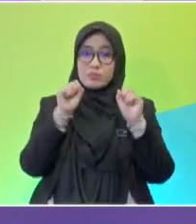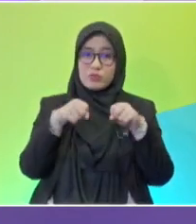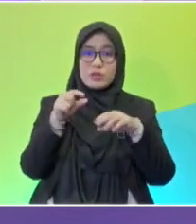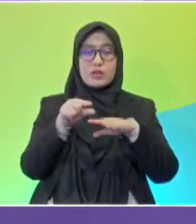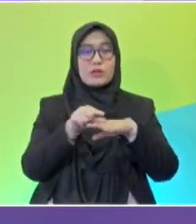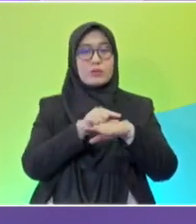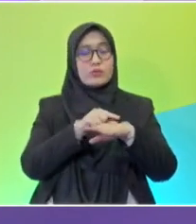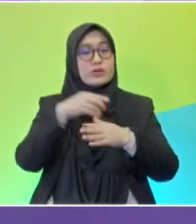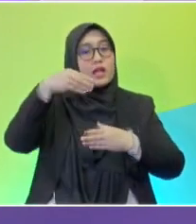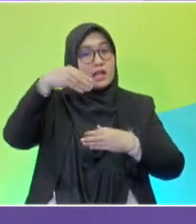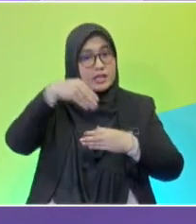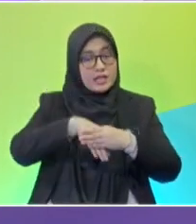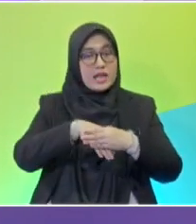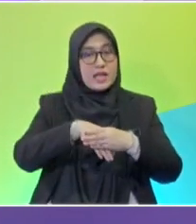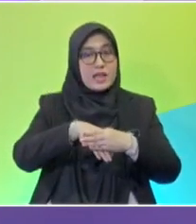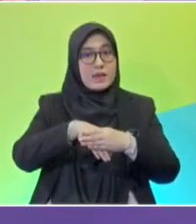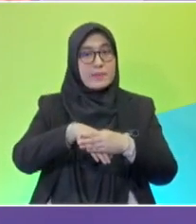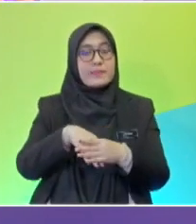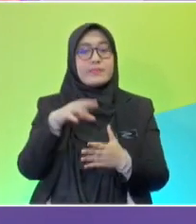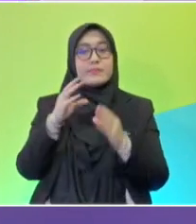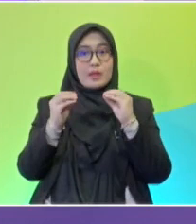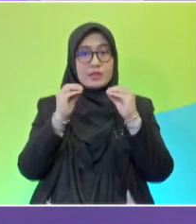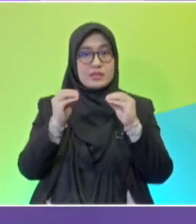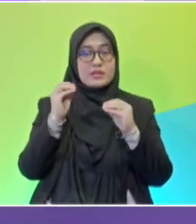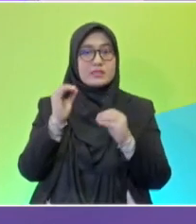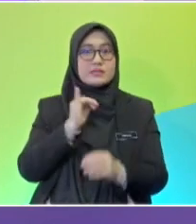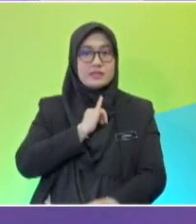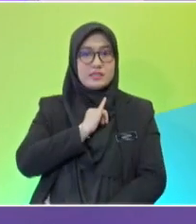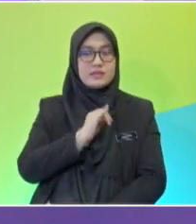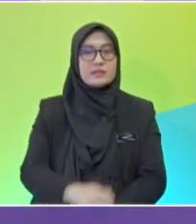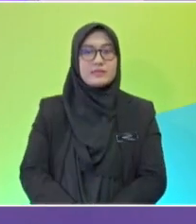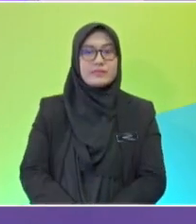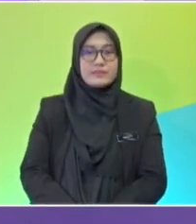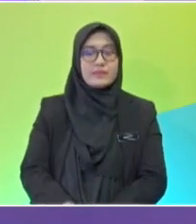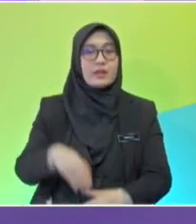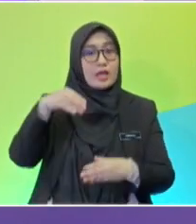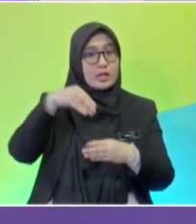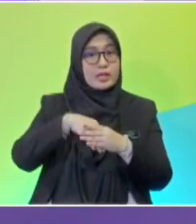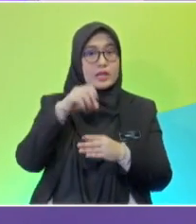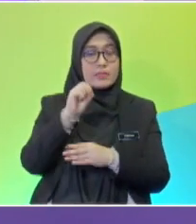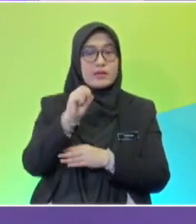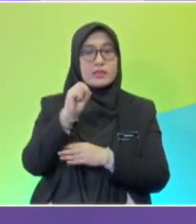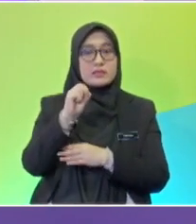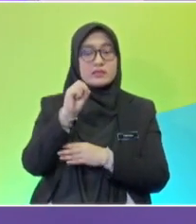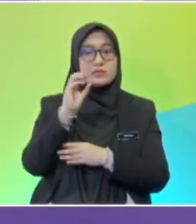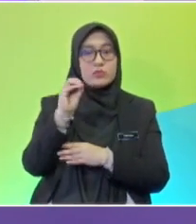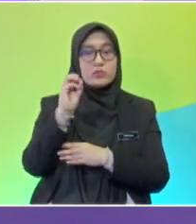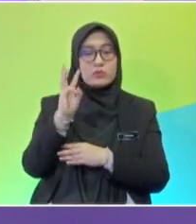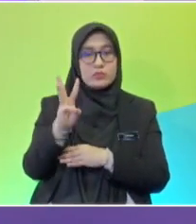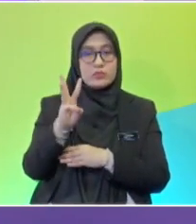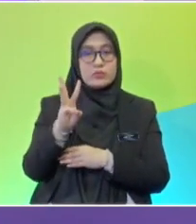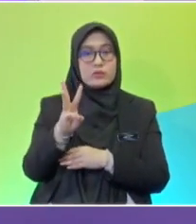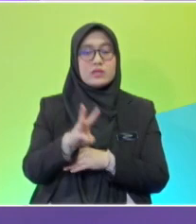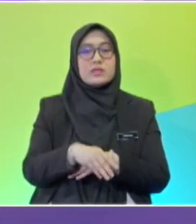my lesson? Obviously, the SOW is very much tied to the textbooks, which are Close Up for